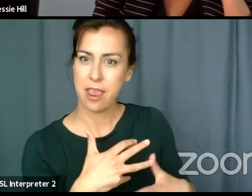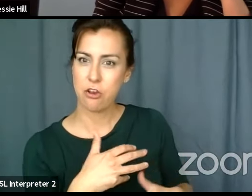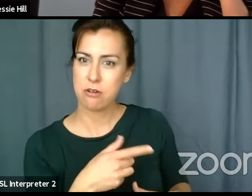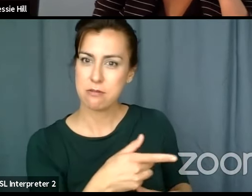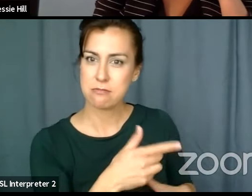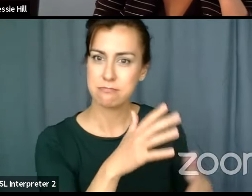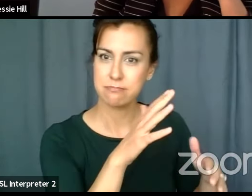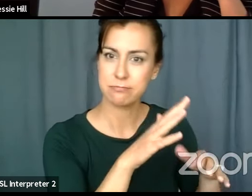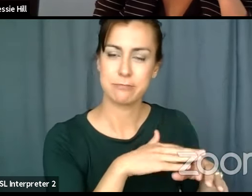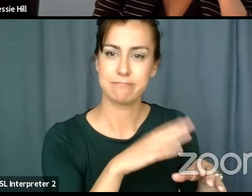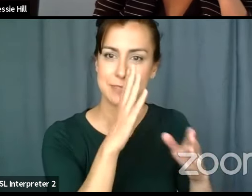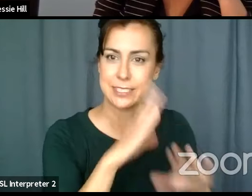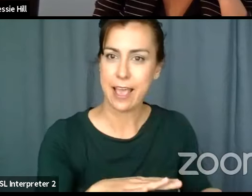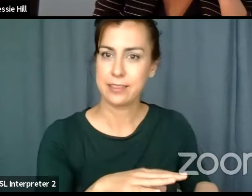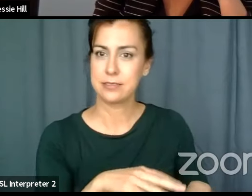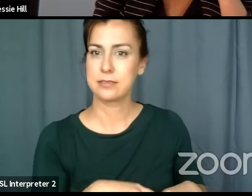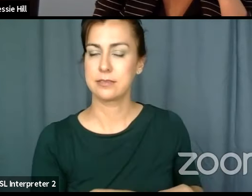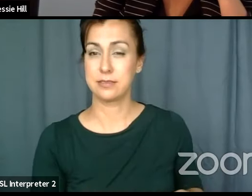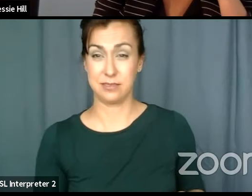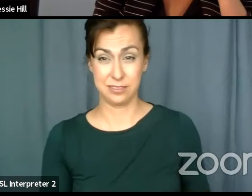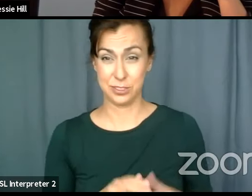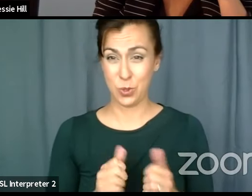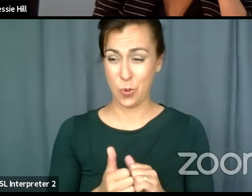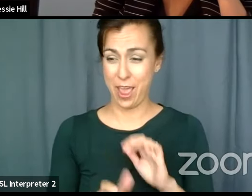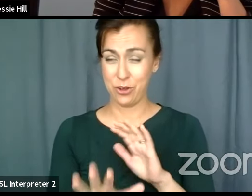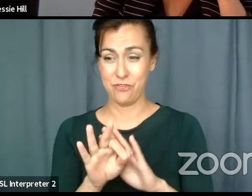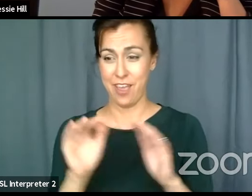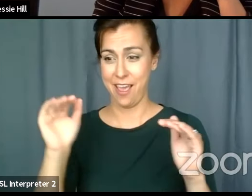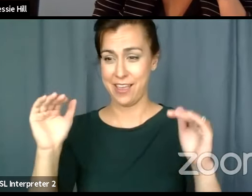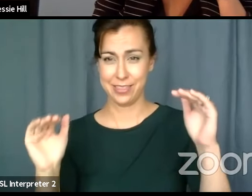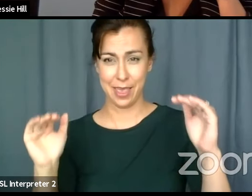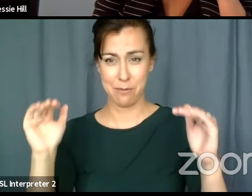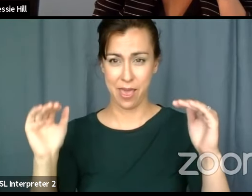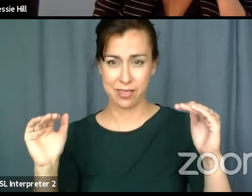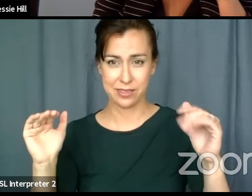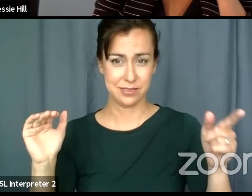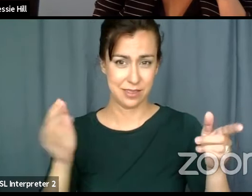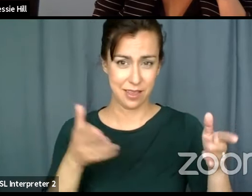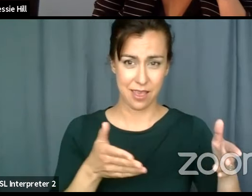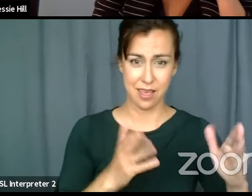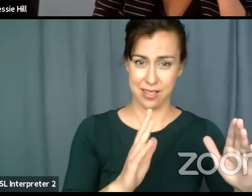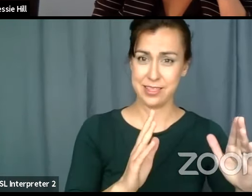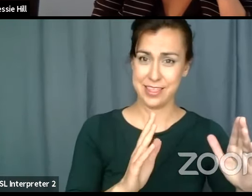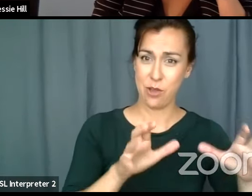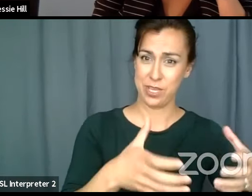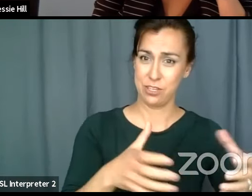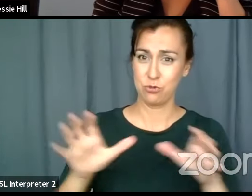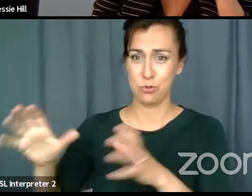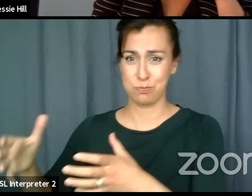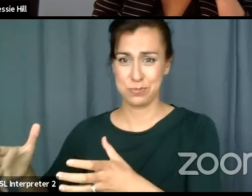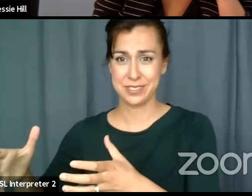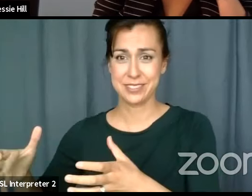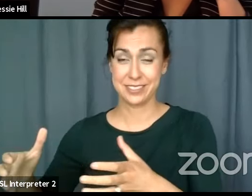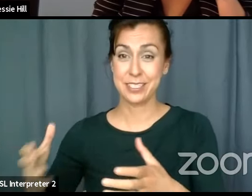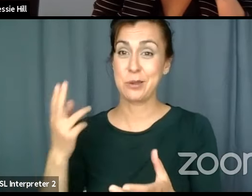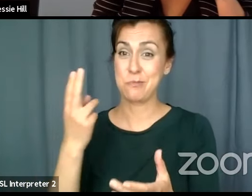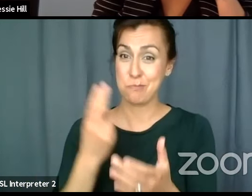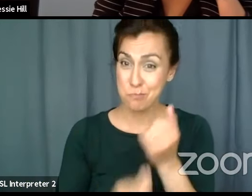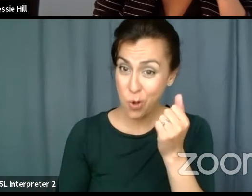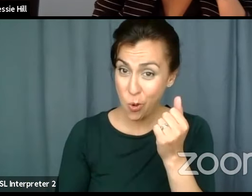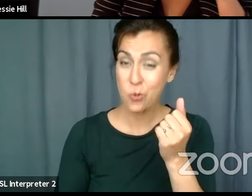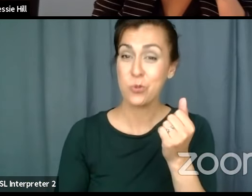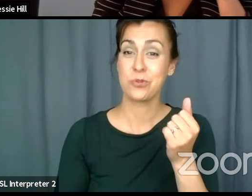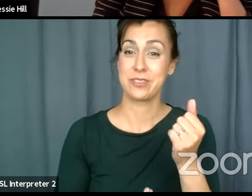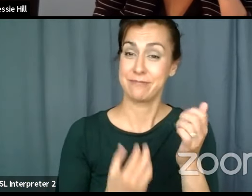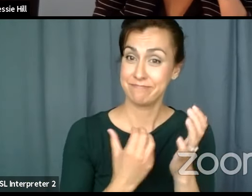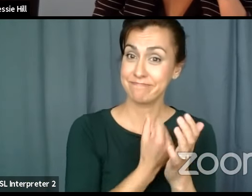Where do you strike the balance between allowing respective groups to exercise their